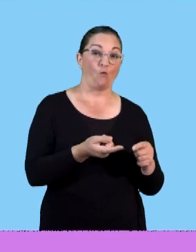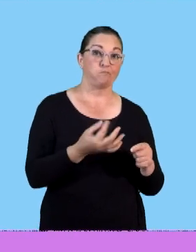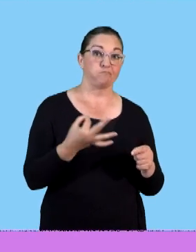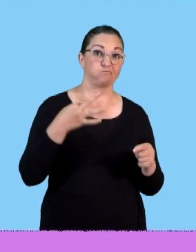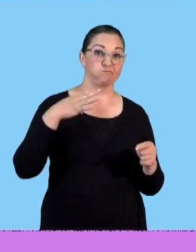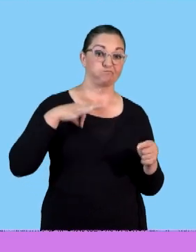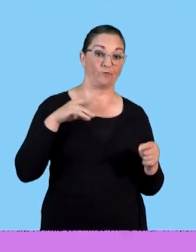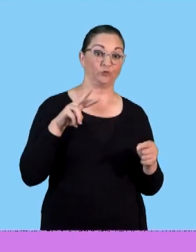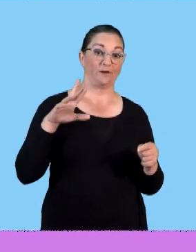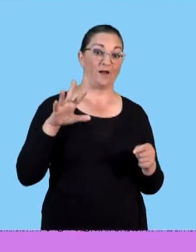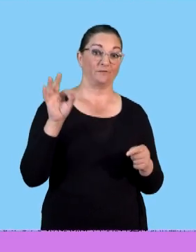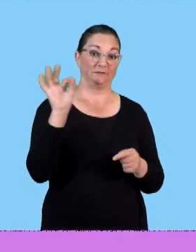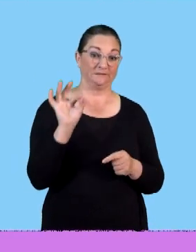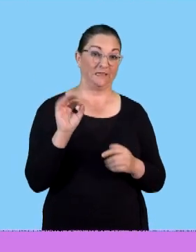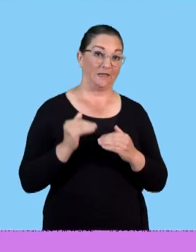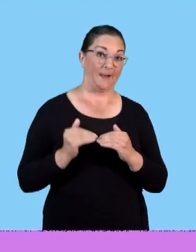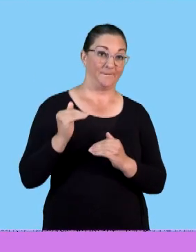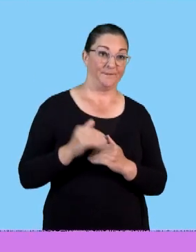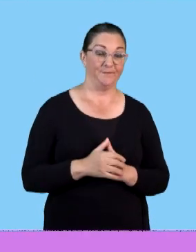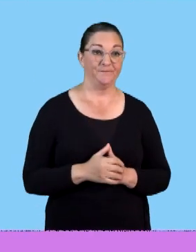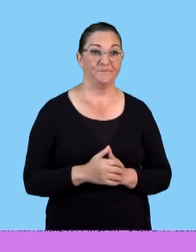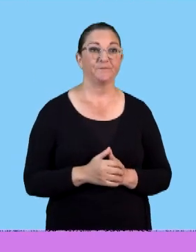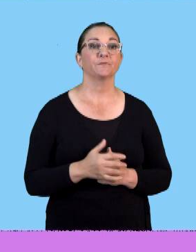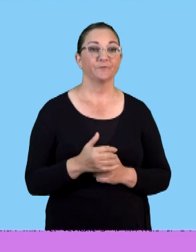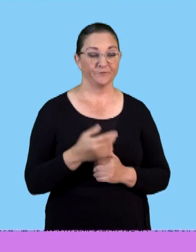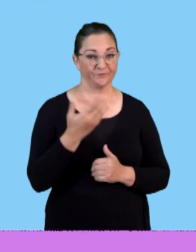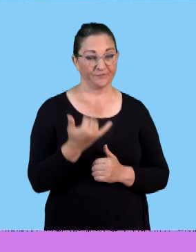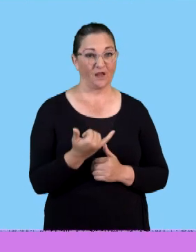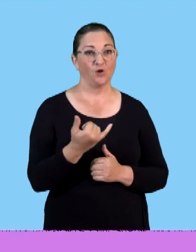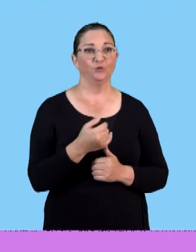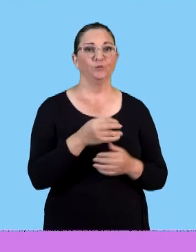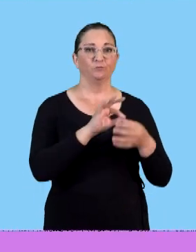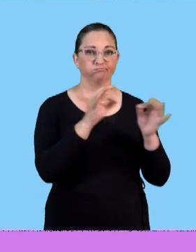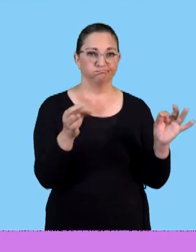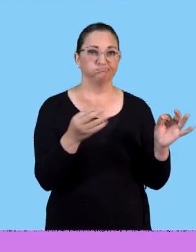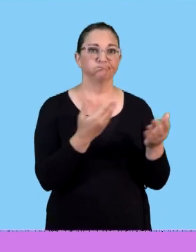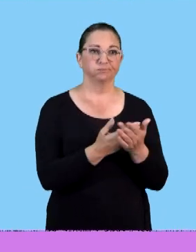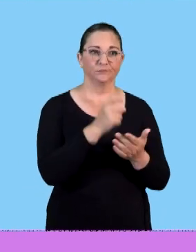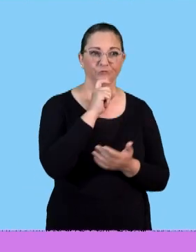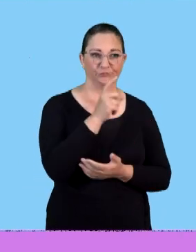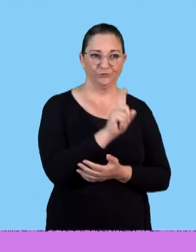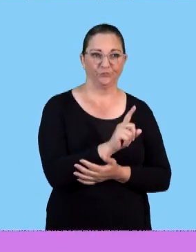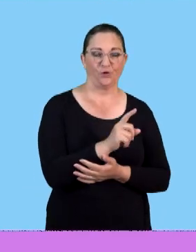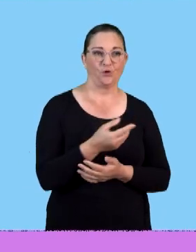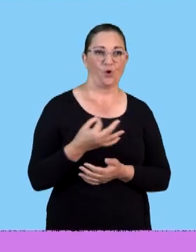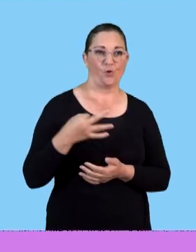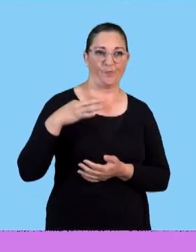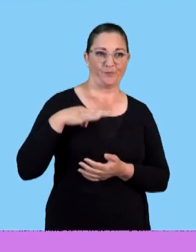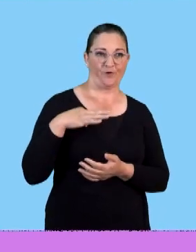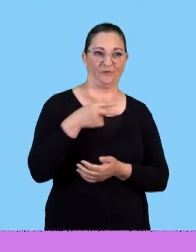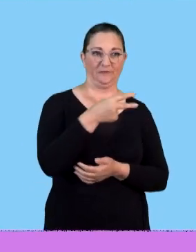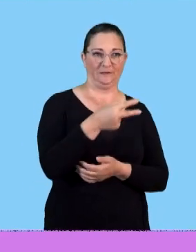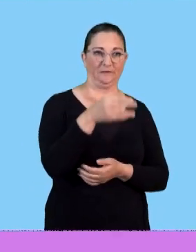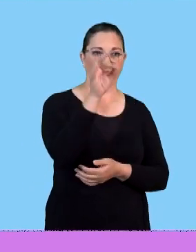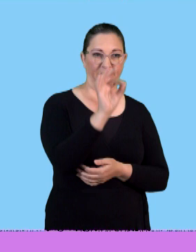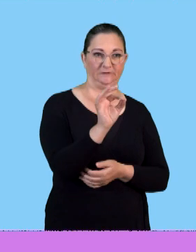of 25%. What else is given? It says here, you may use the following formula.